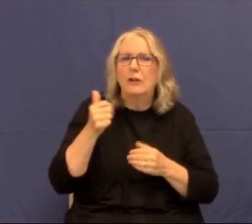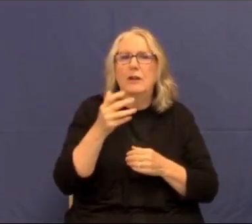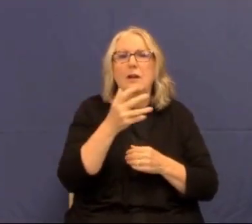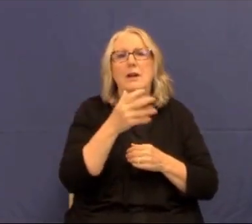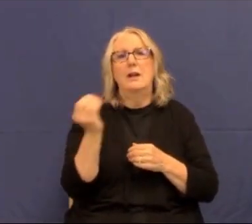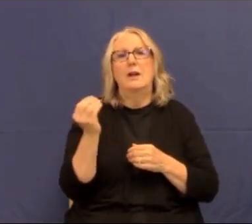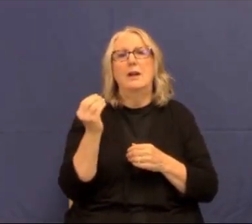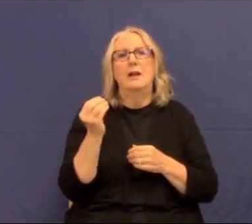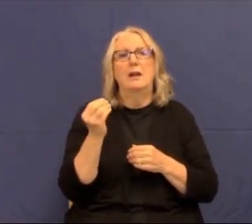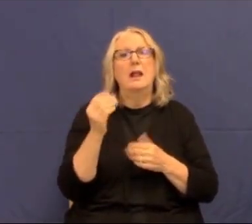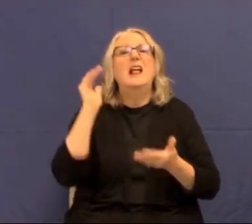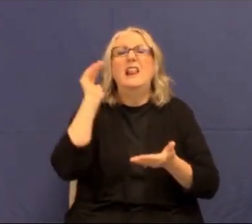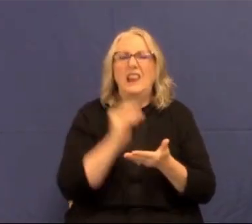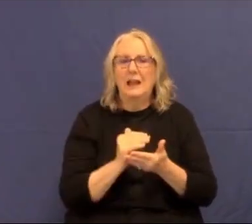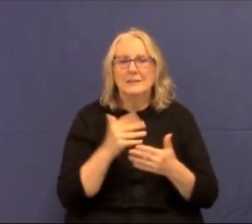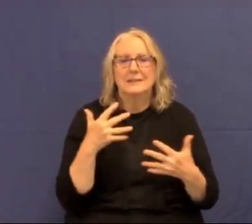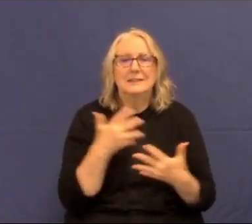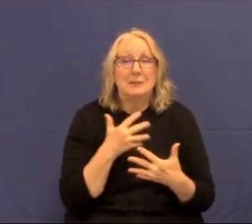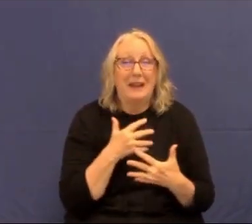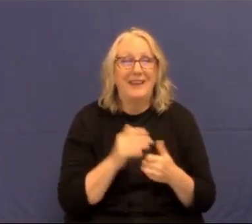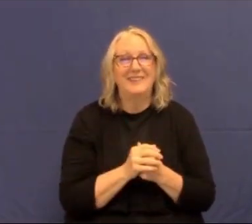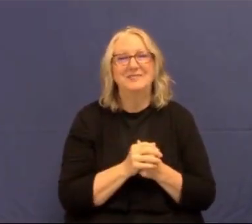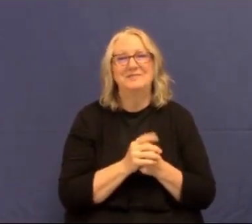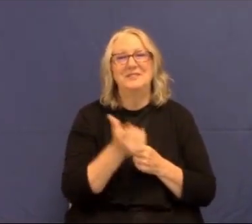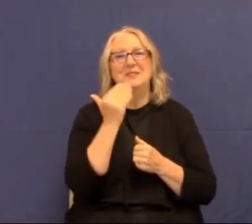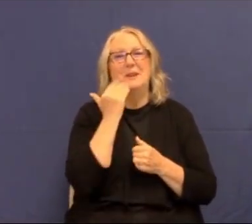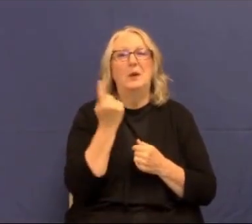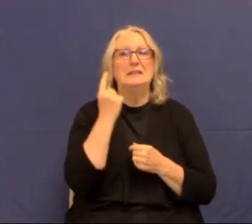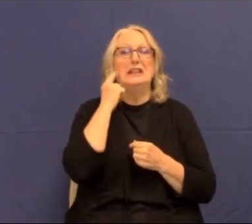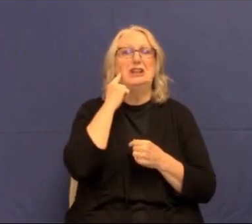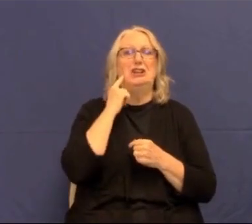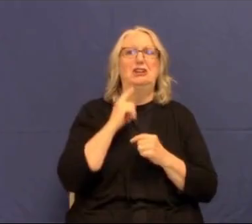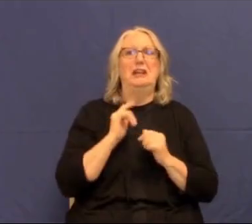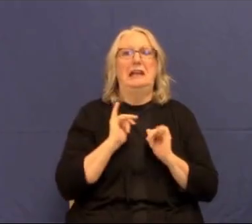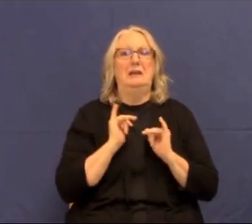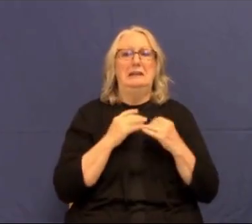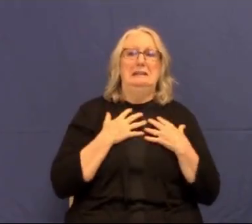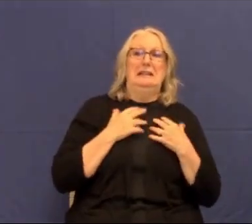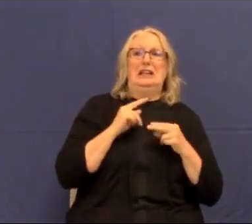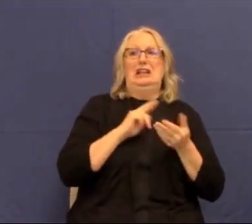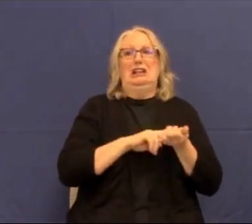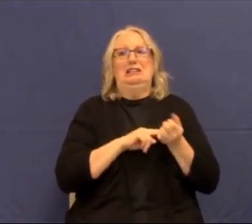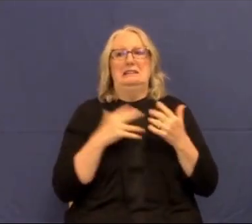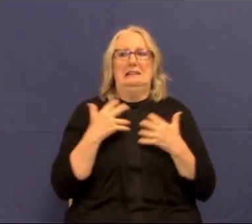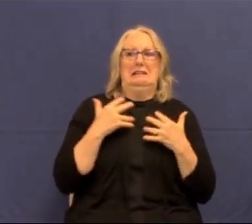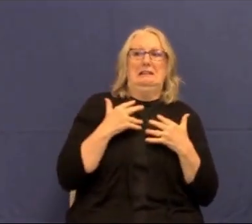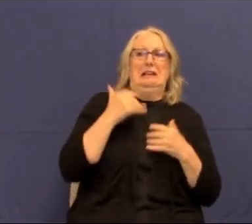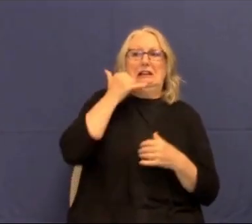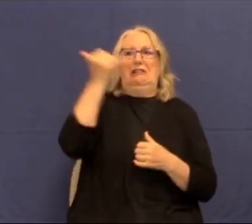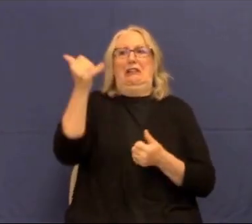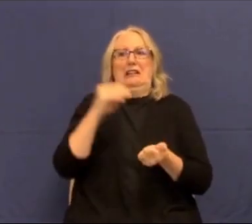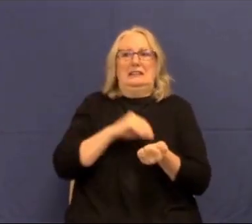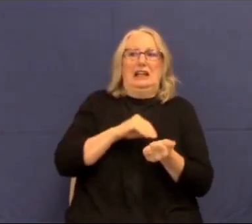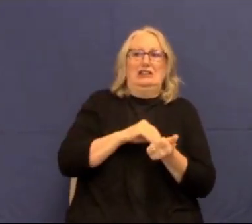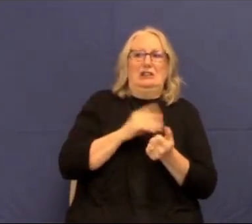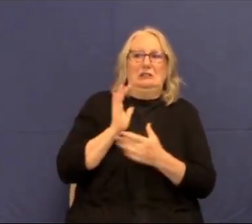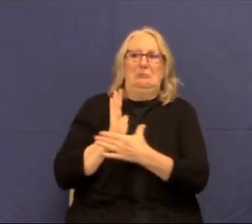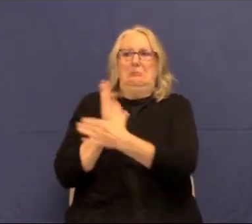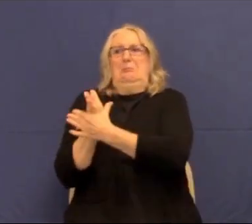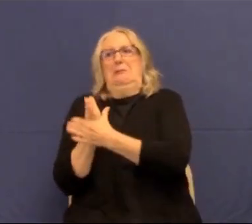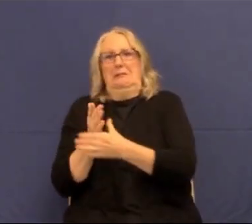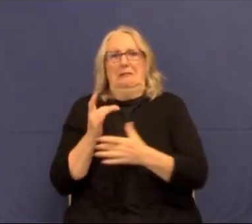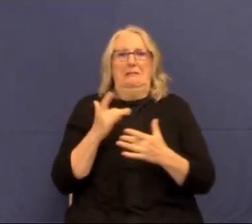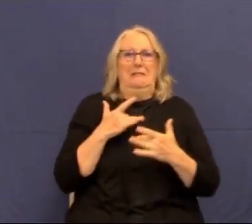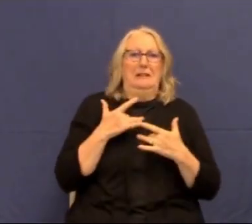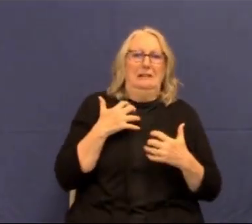lot more easier and less intimidating. You always hear about how nurses are always intimidated to call the